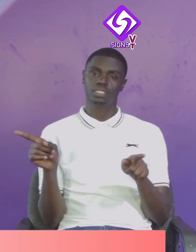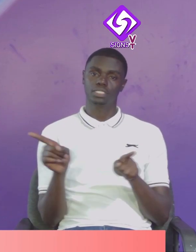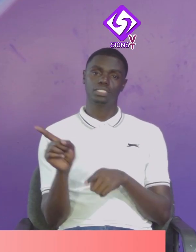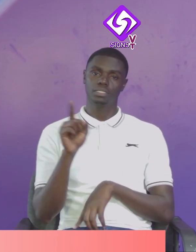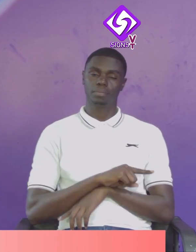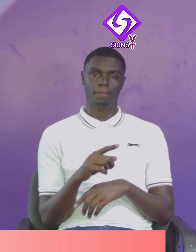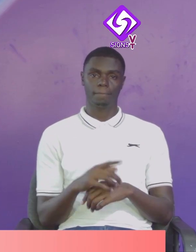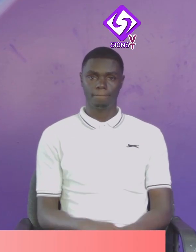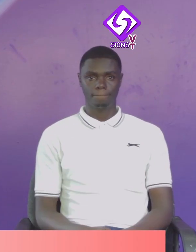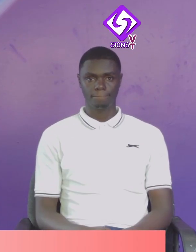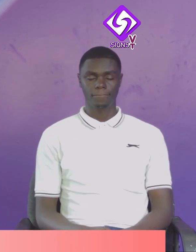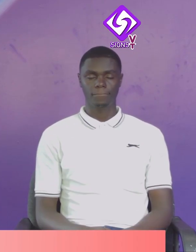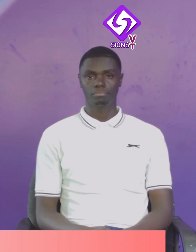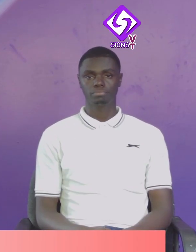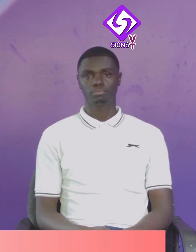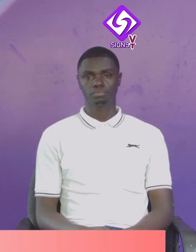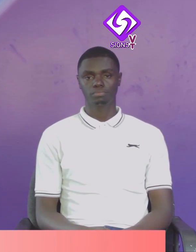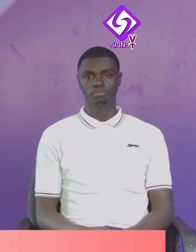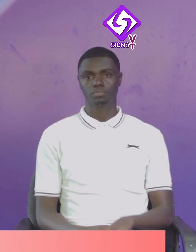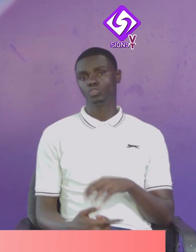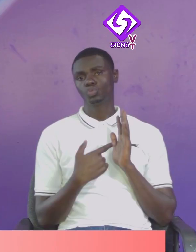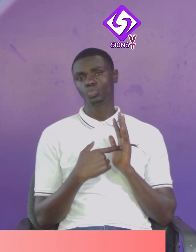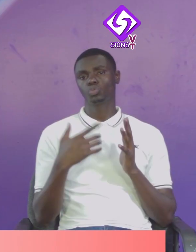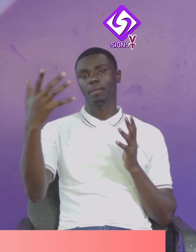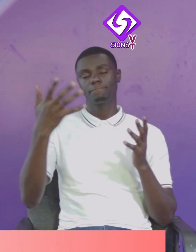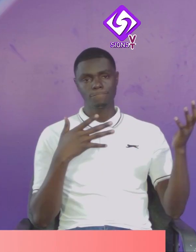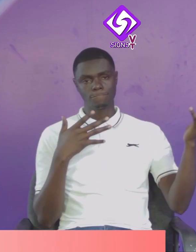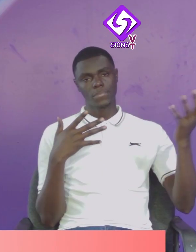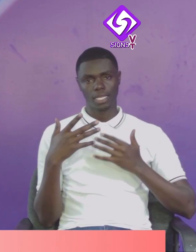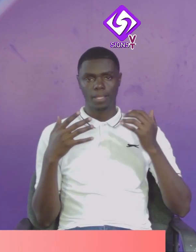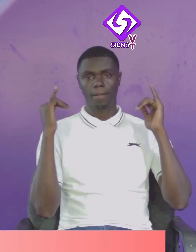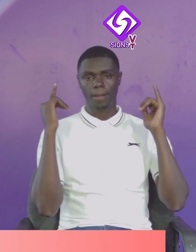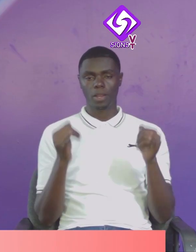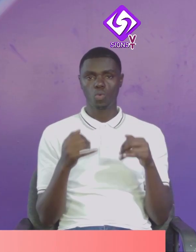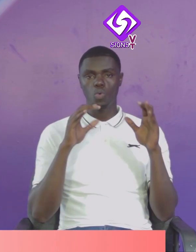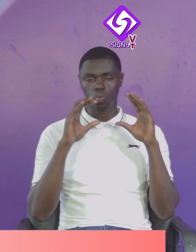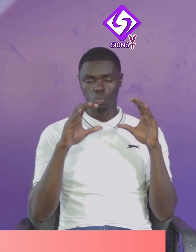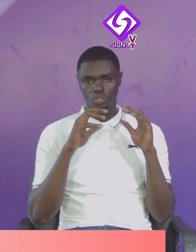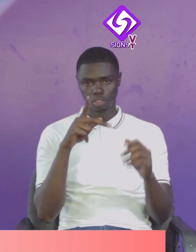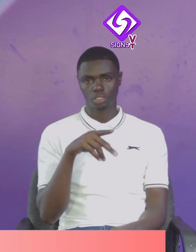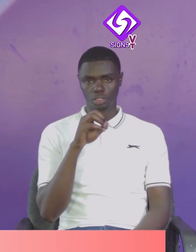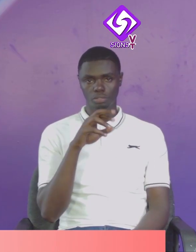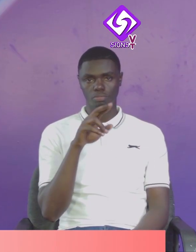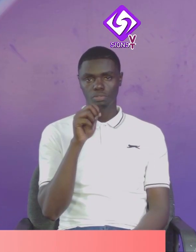Right. And that shows you that the bringing in of Potter